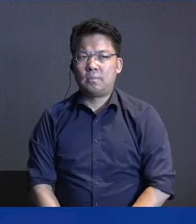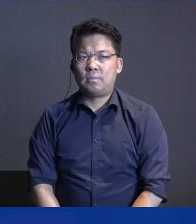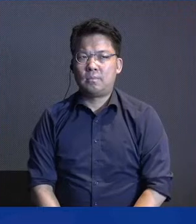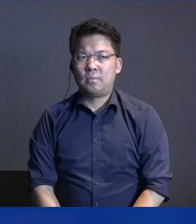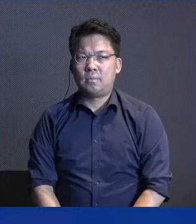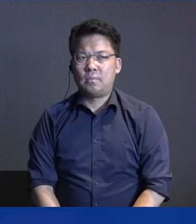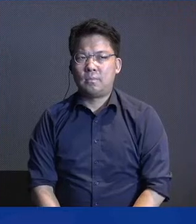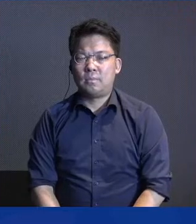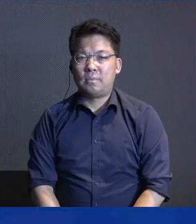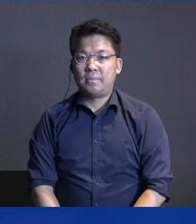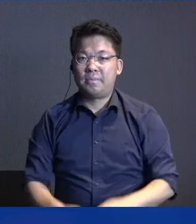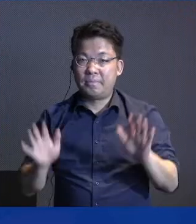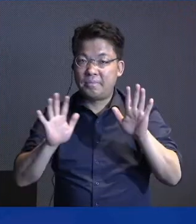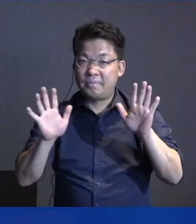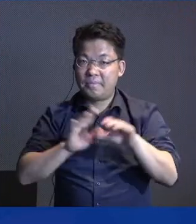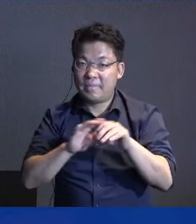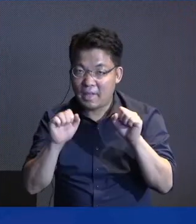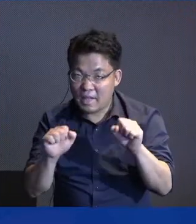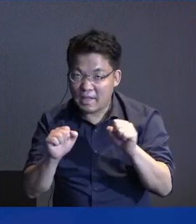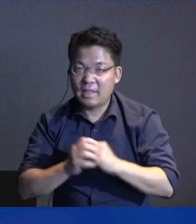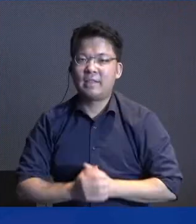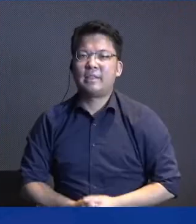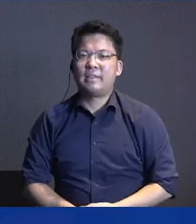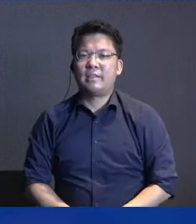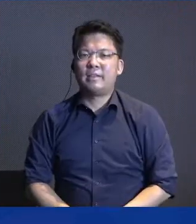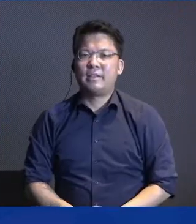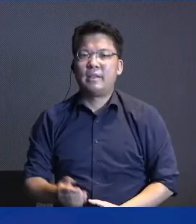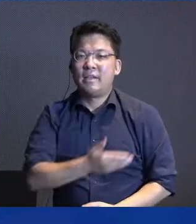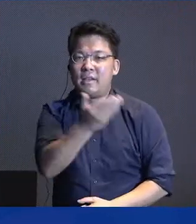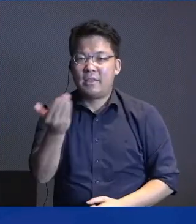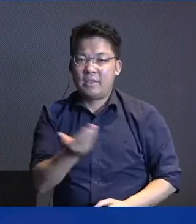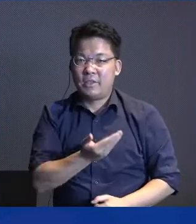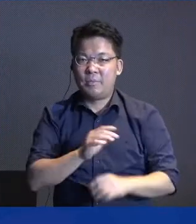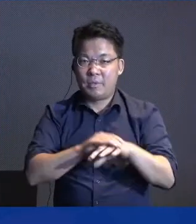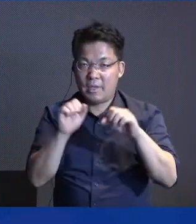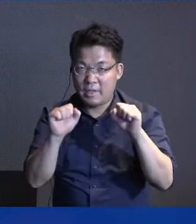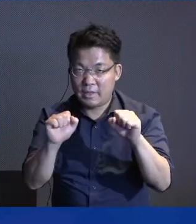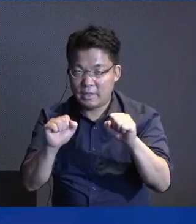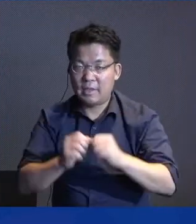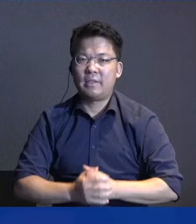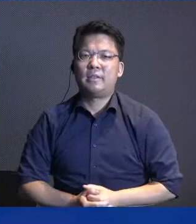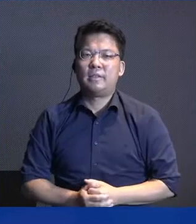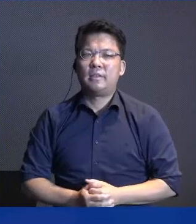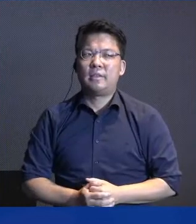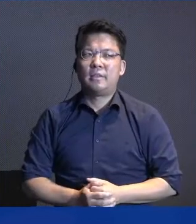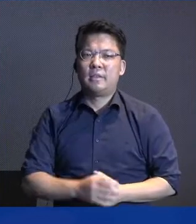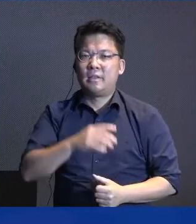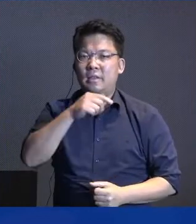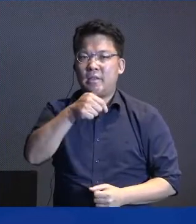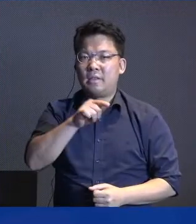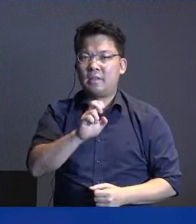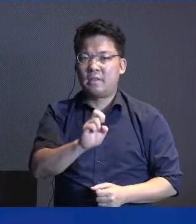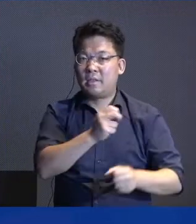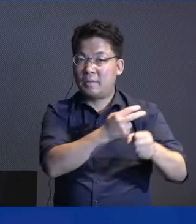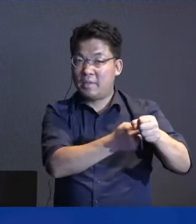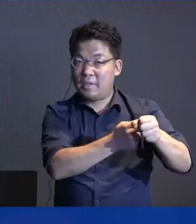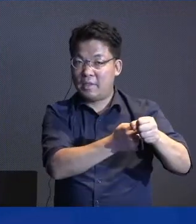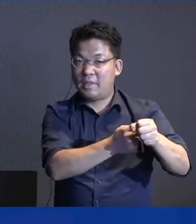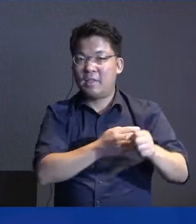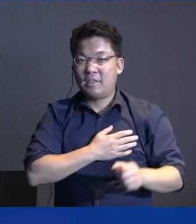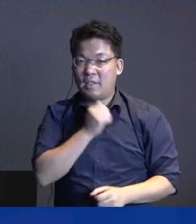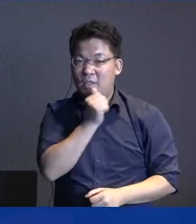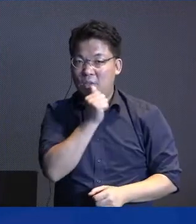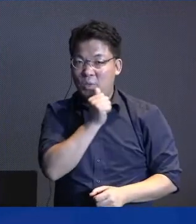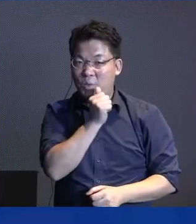Hello. Hello, everyone. Thank you, Dr. Kim, for introduction, and thank you, ASEM Global